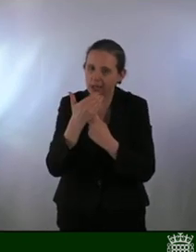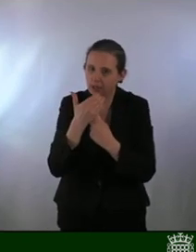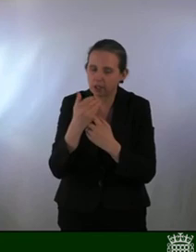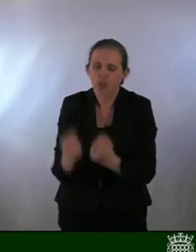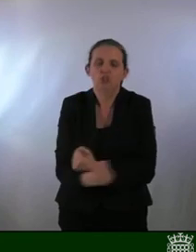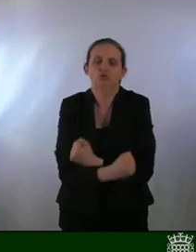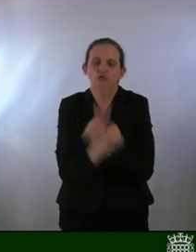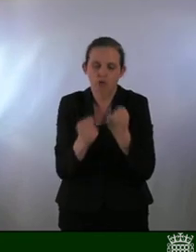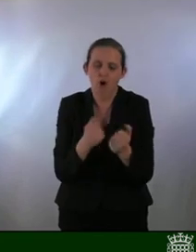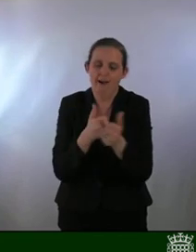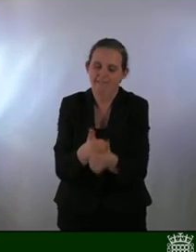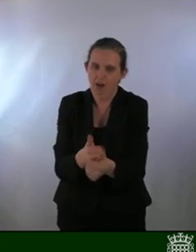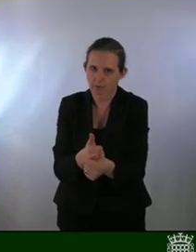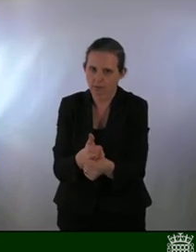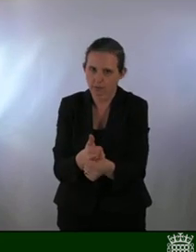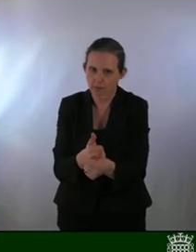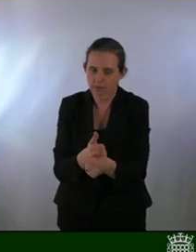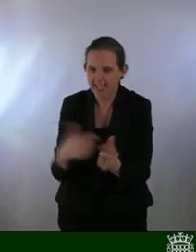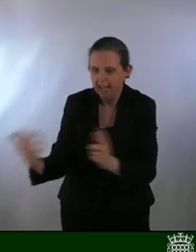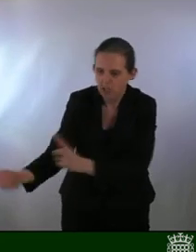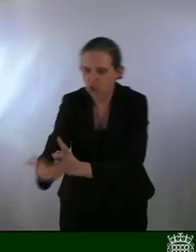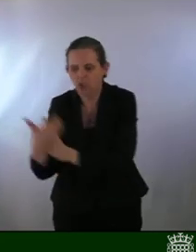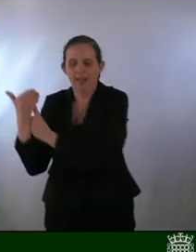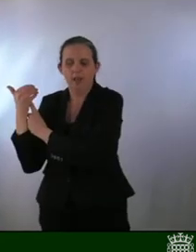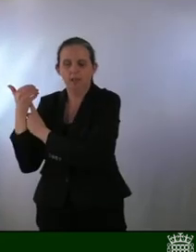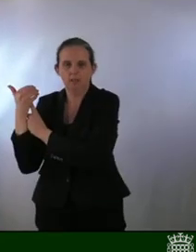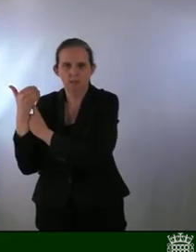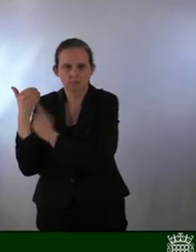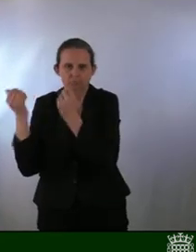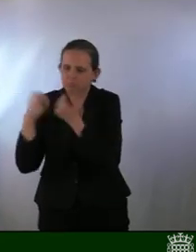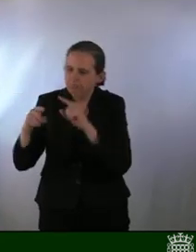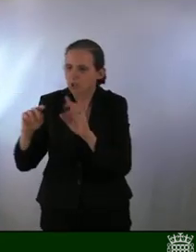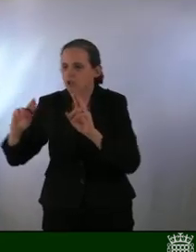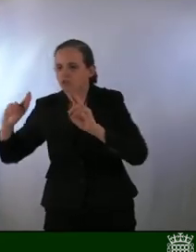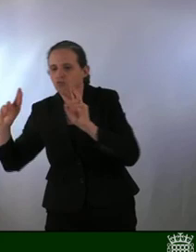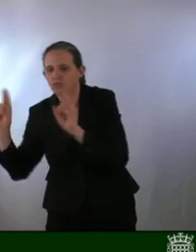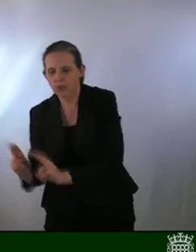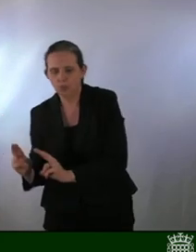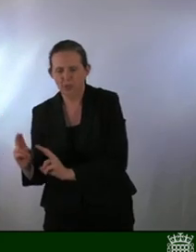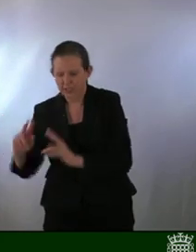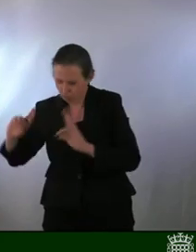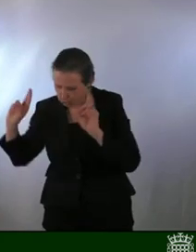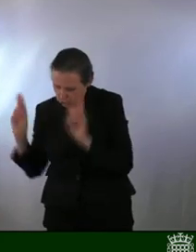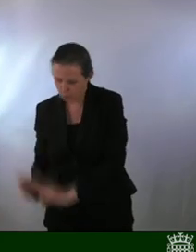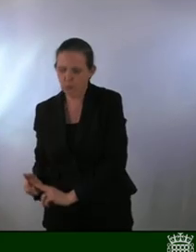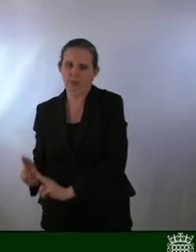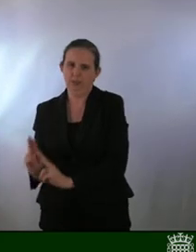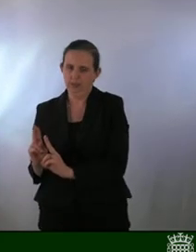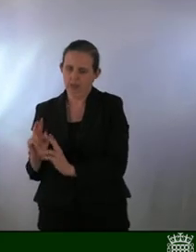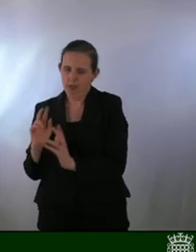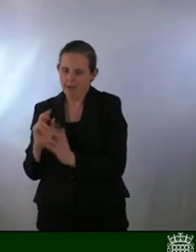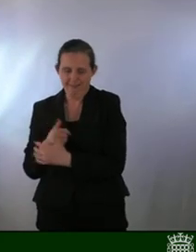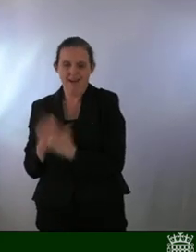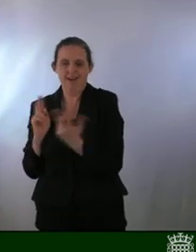advised. And the shielding, which is essentially reducing as low as possible all